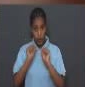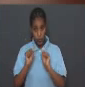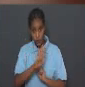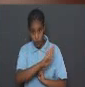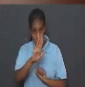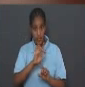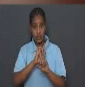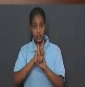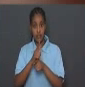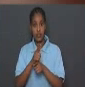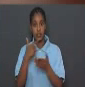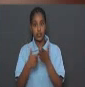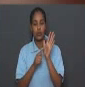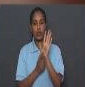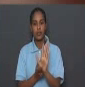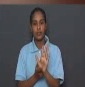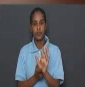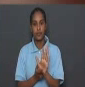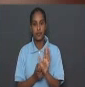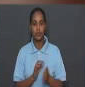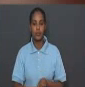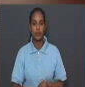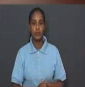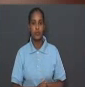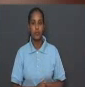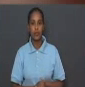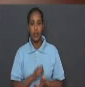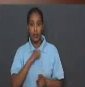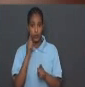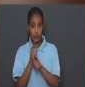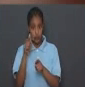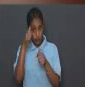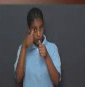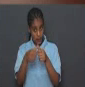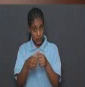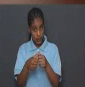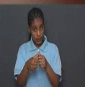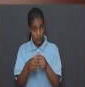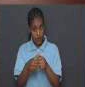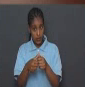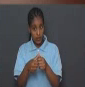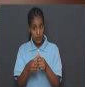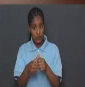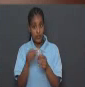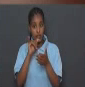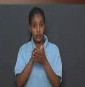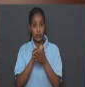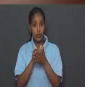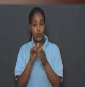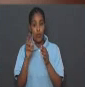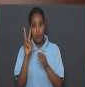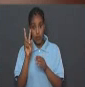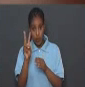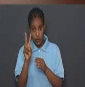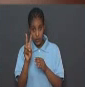your answers to these ones. I am sure you remembered to put an arrow that moves in both